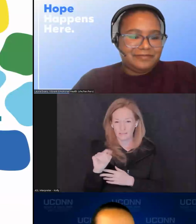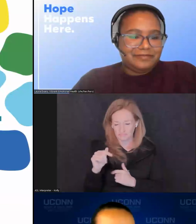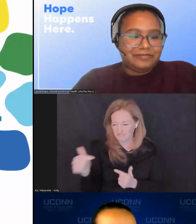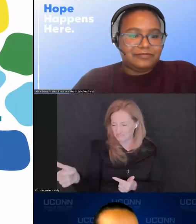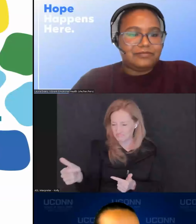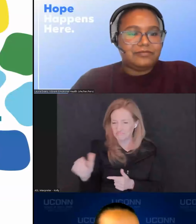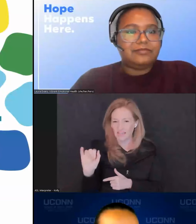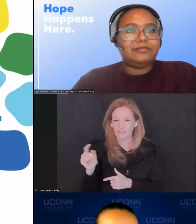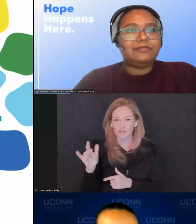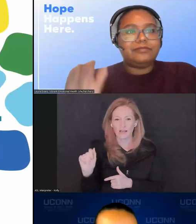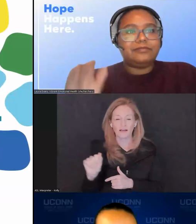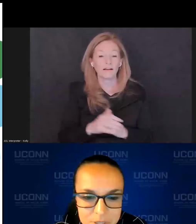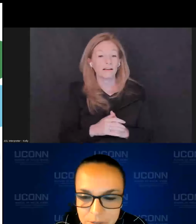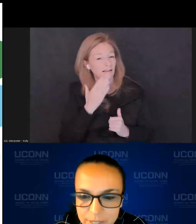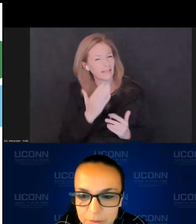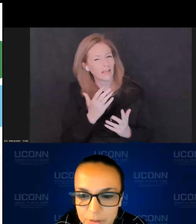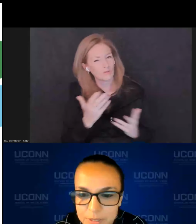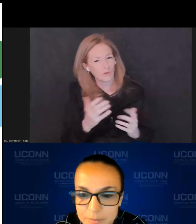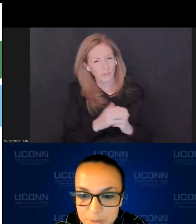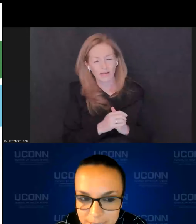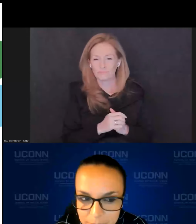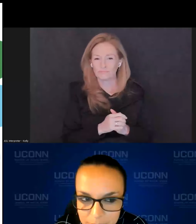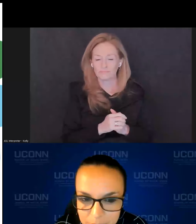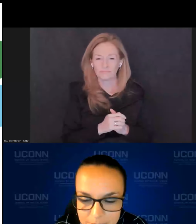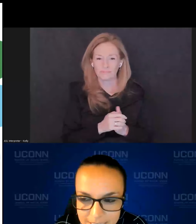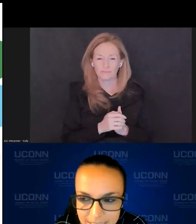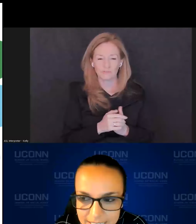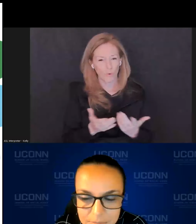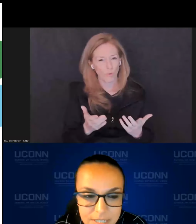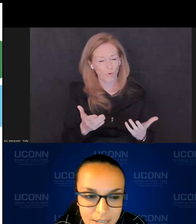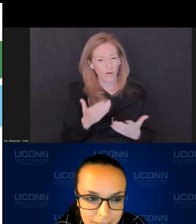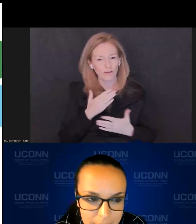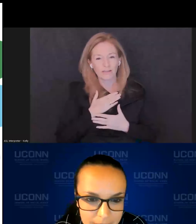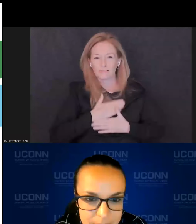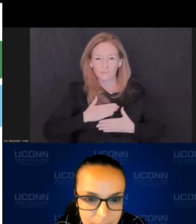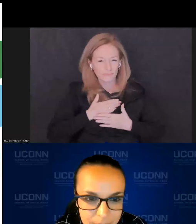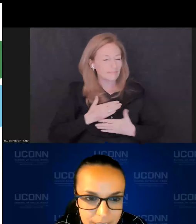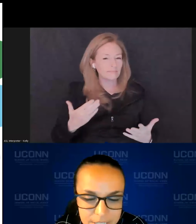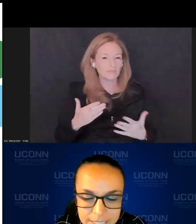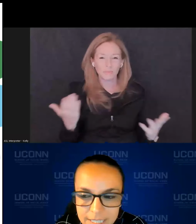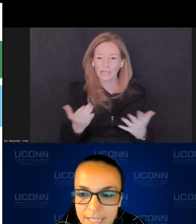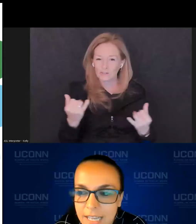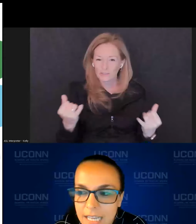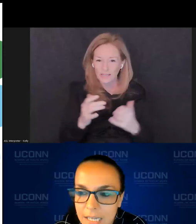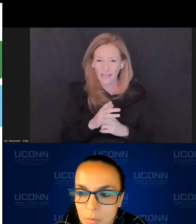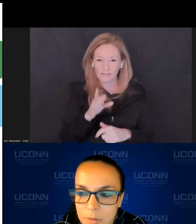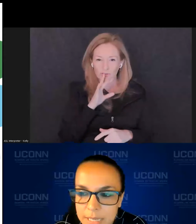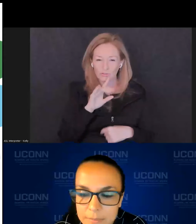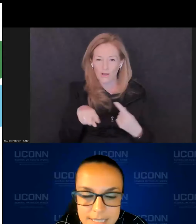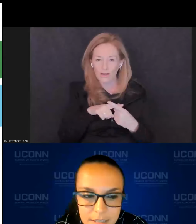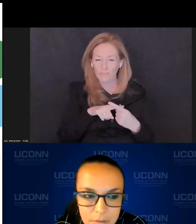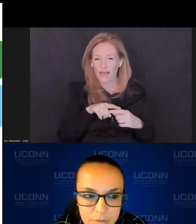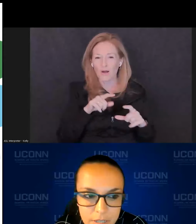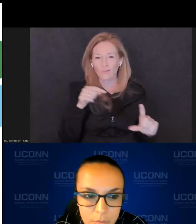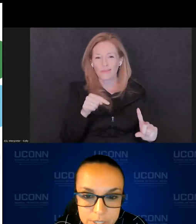so much. And I am so grateful to be with you all today, to be talking about this population. and want to